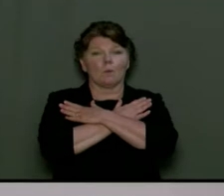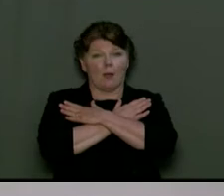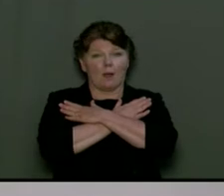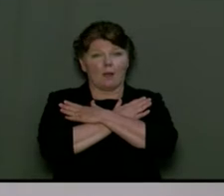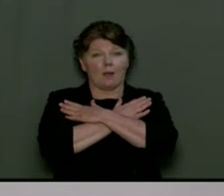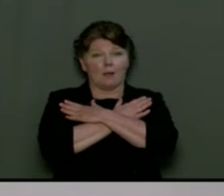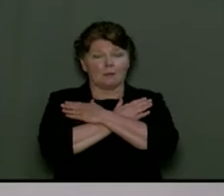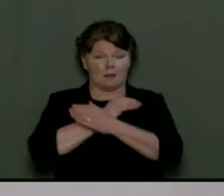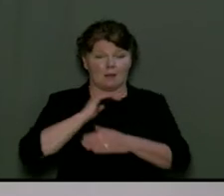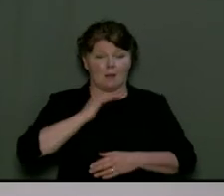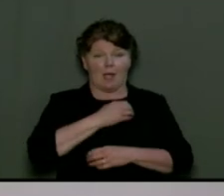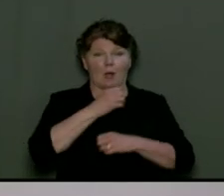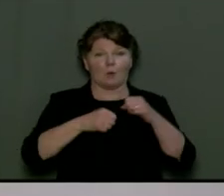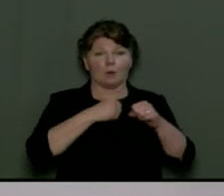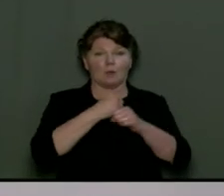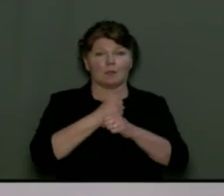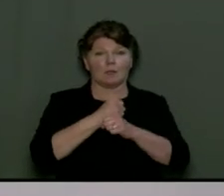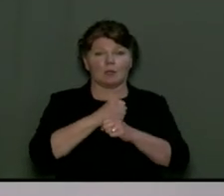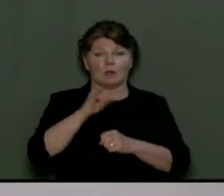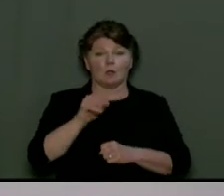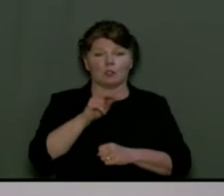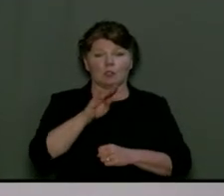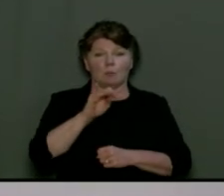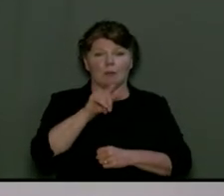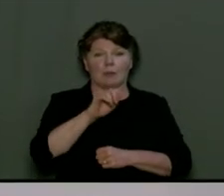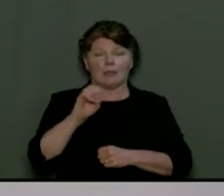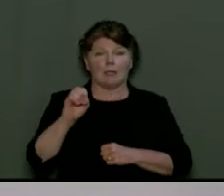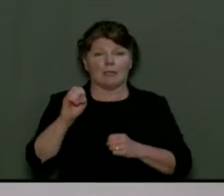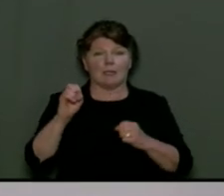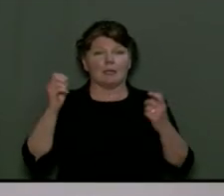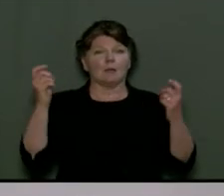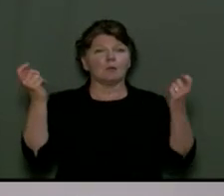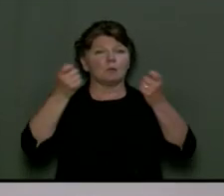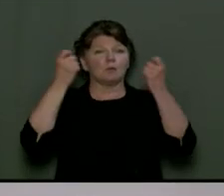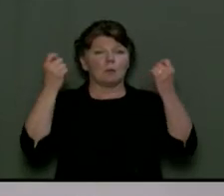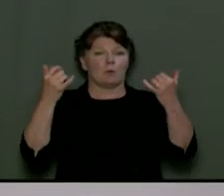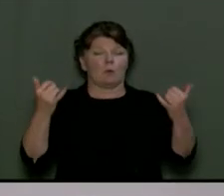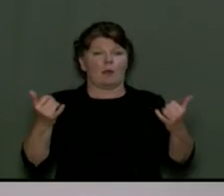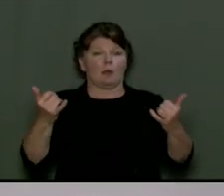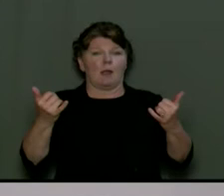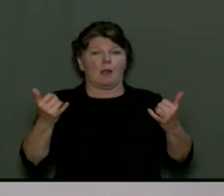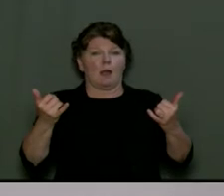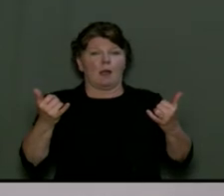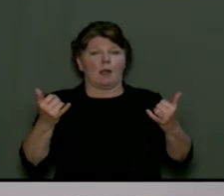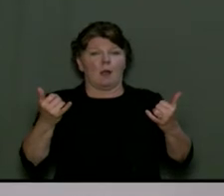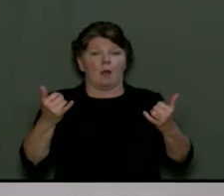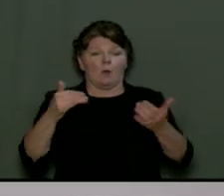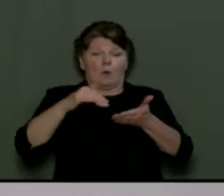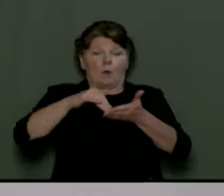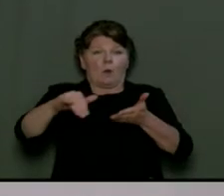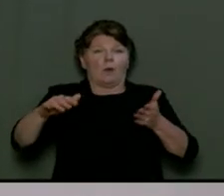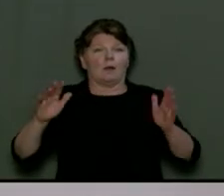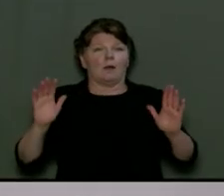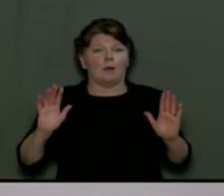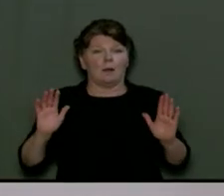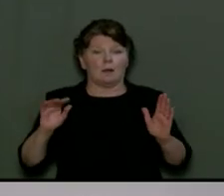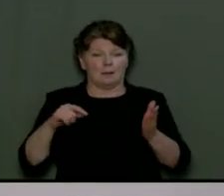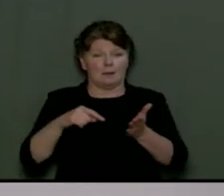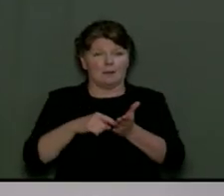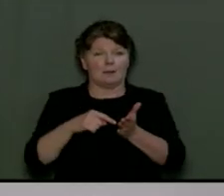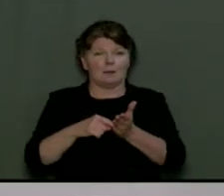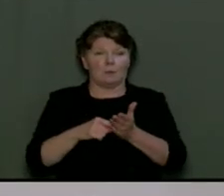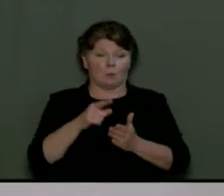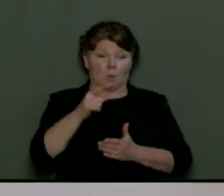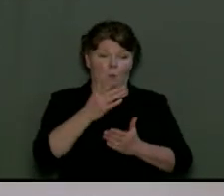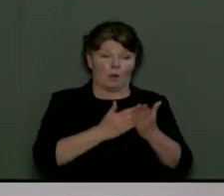Our year of Jubilee right now is about being released from debt. You know, in one version of the Lord's Prayer,